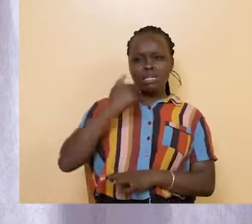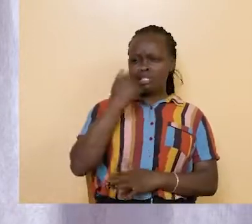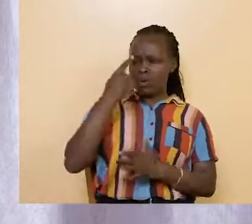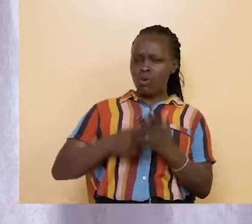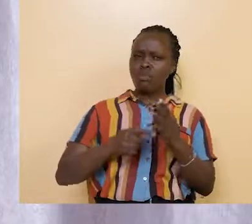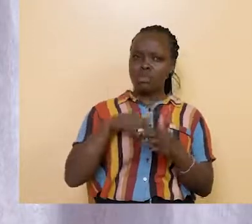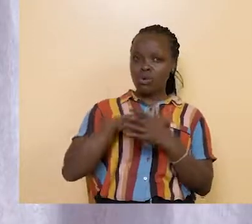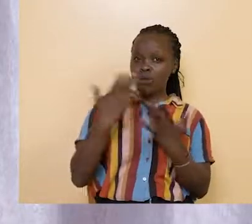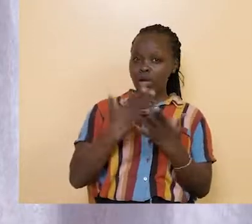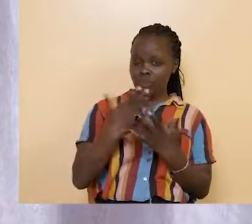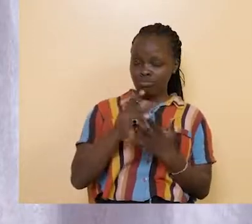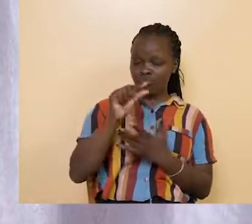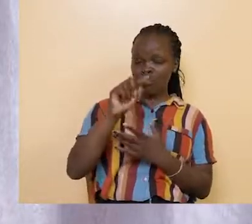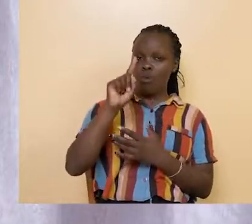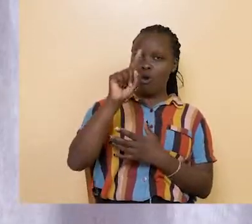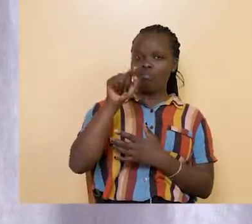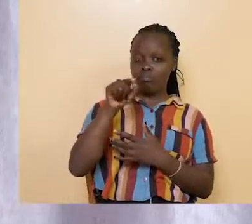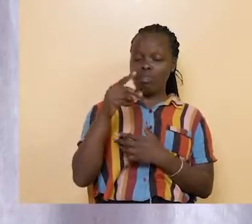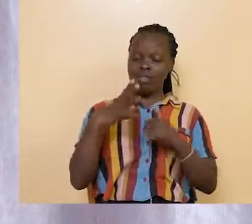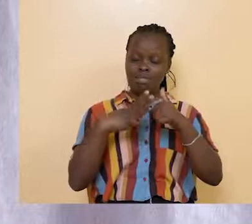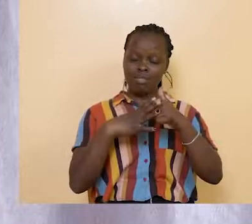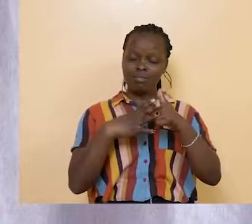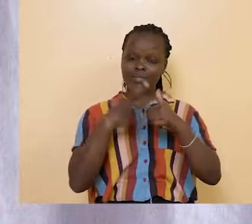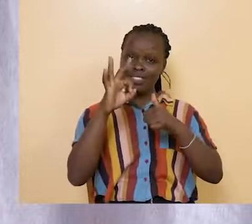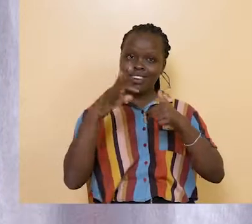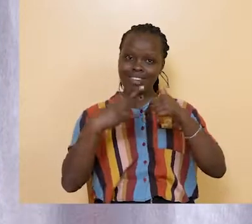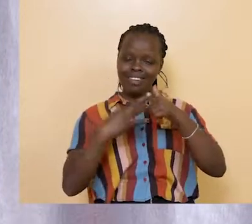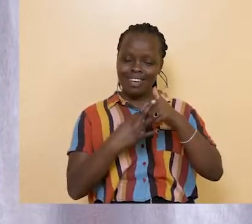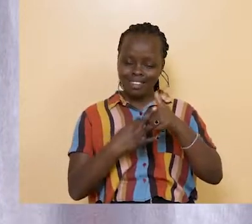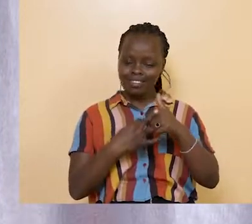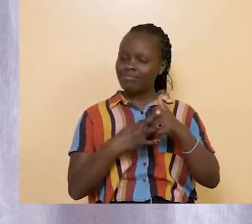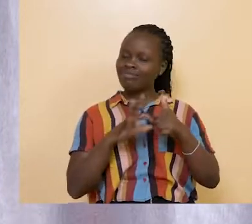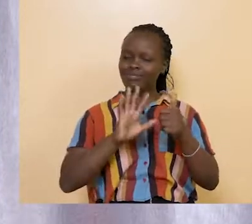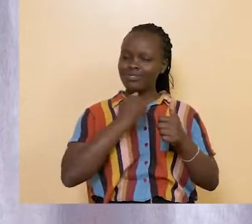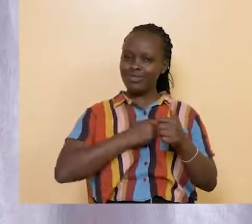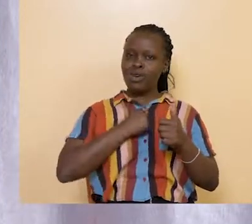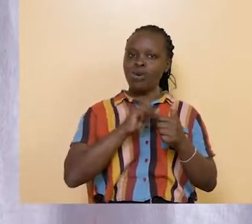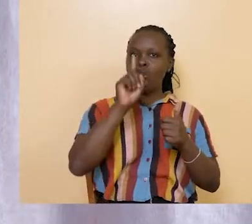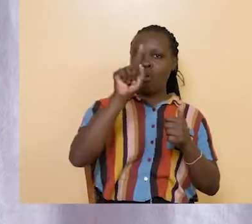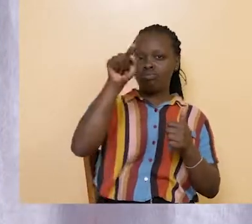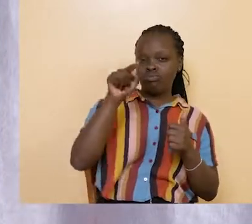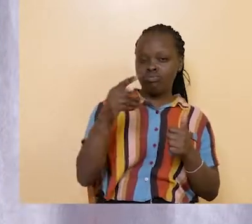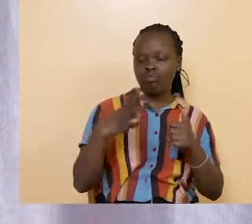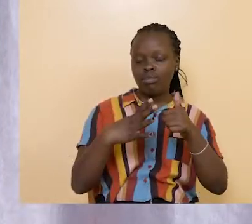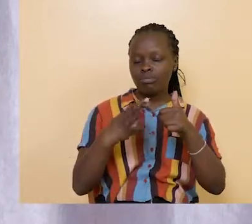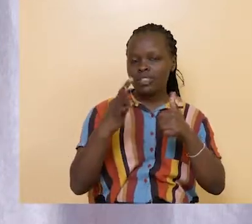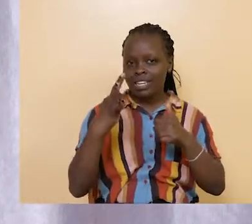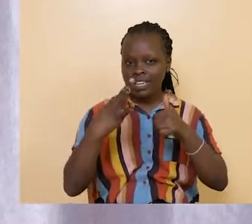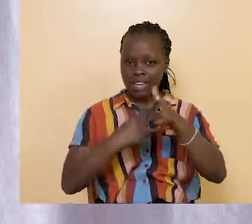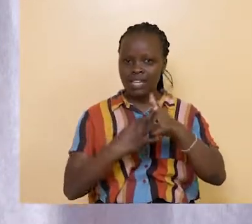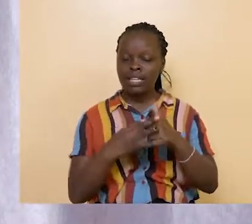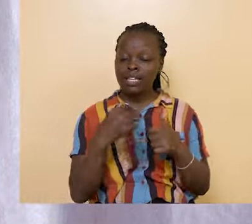declared this in Genesis 1:31. God saw all that he had made, and it was very